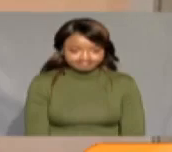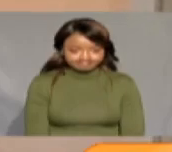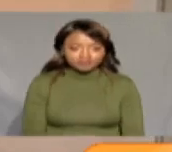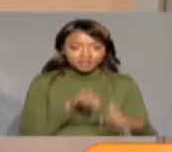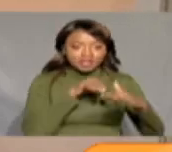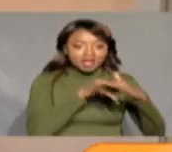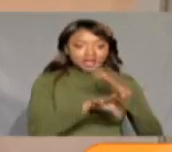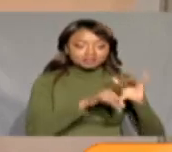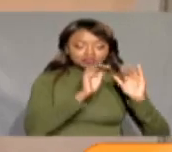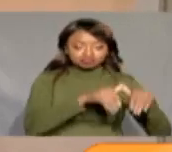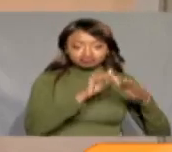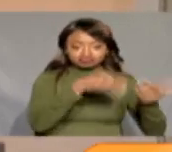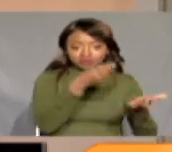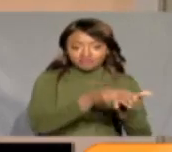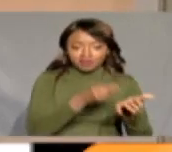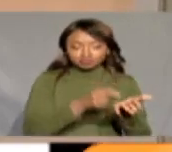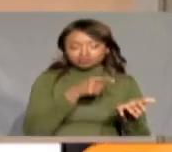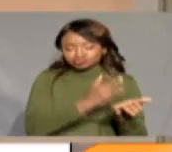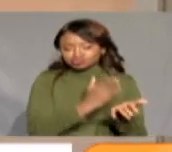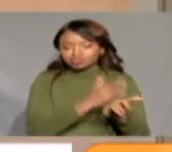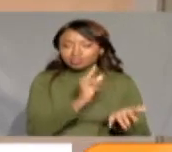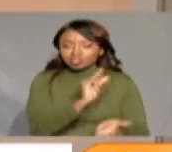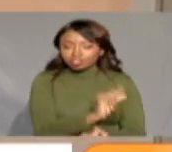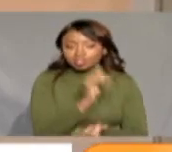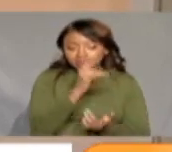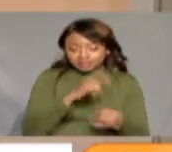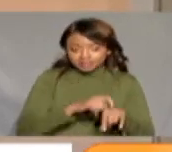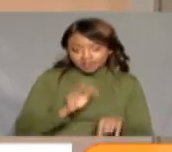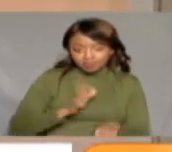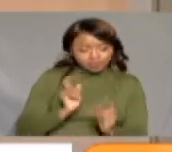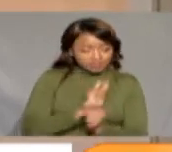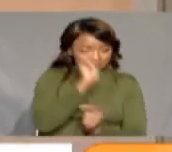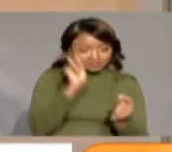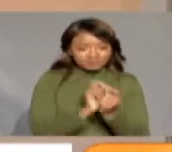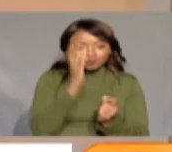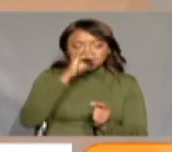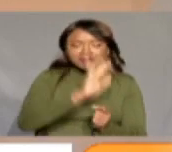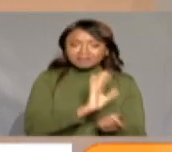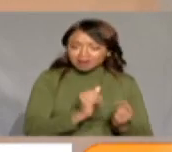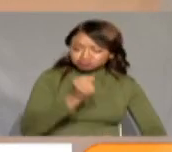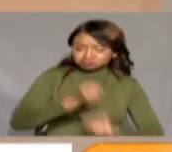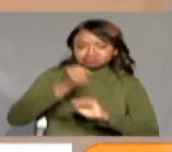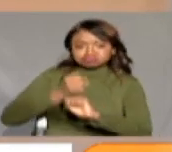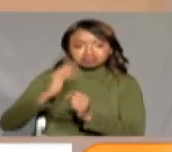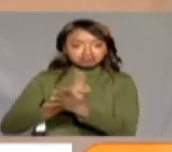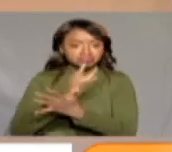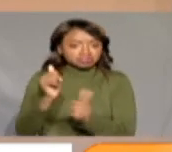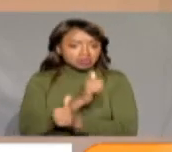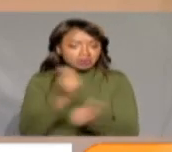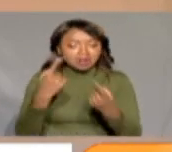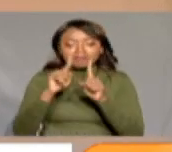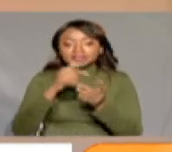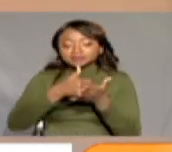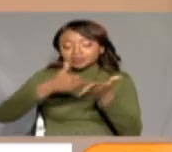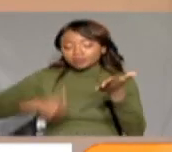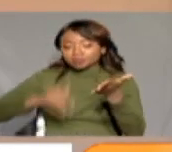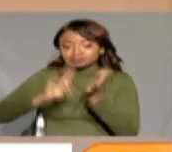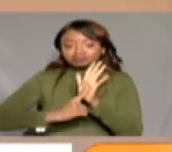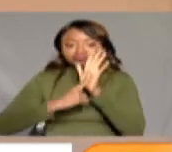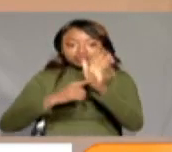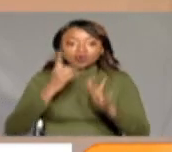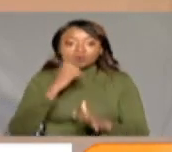Access to agricultural finance remains very low for women despite their high contribution to the sector. This is according to a report sanctioned